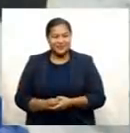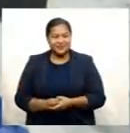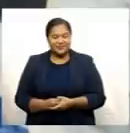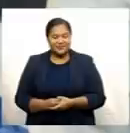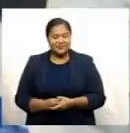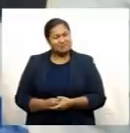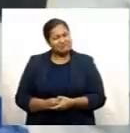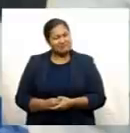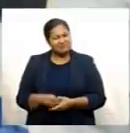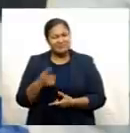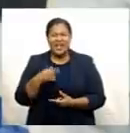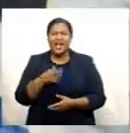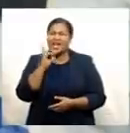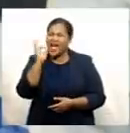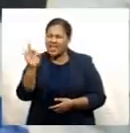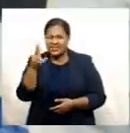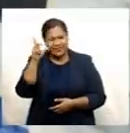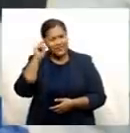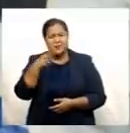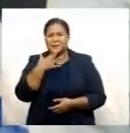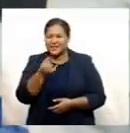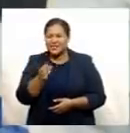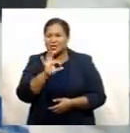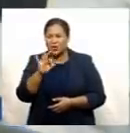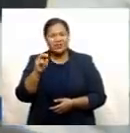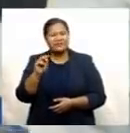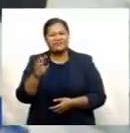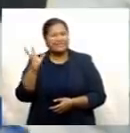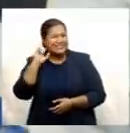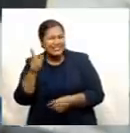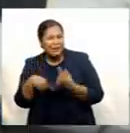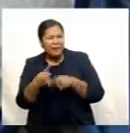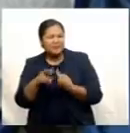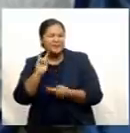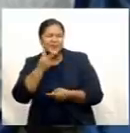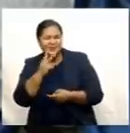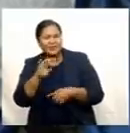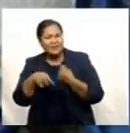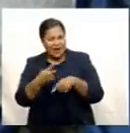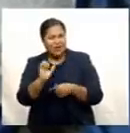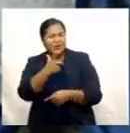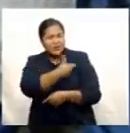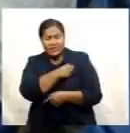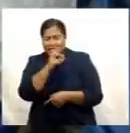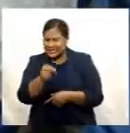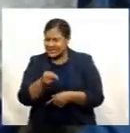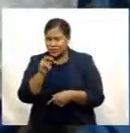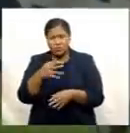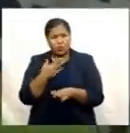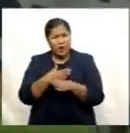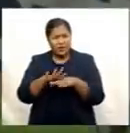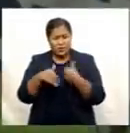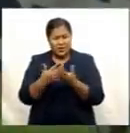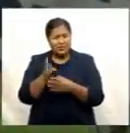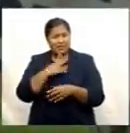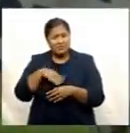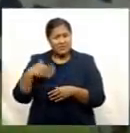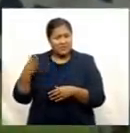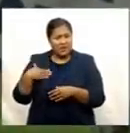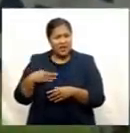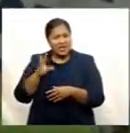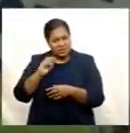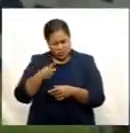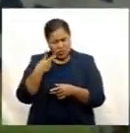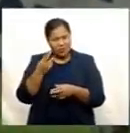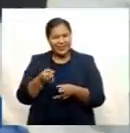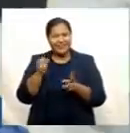I urge Fijians not to listen to rumors about the vaccine. We need to support the Health Ministry's effort. We are in this together and hopefully life goes back to